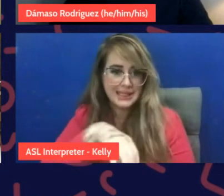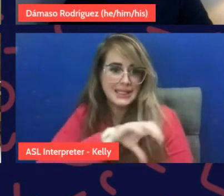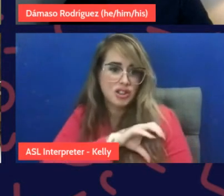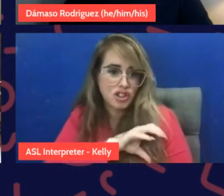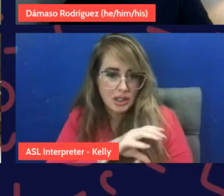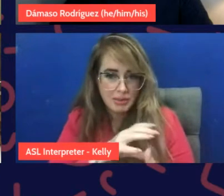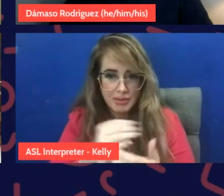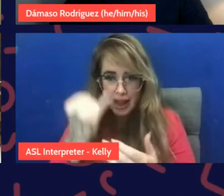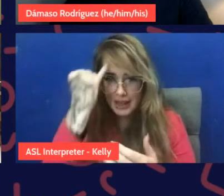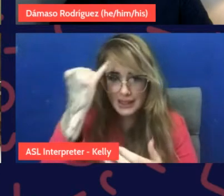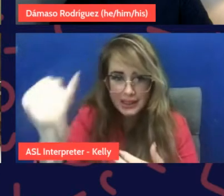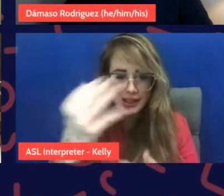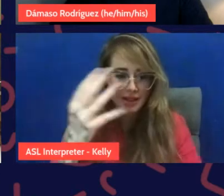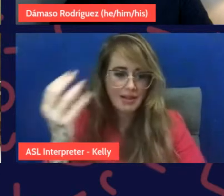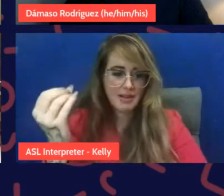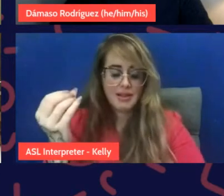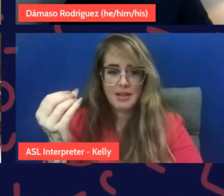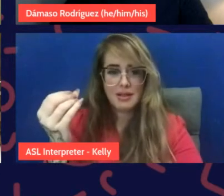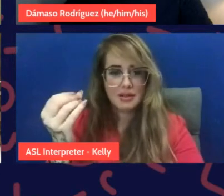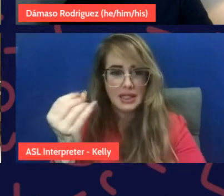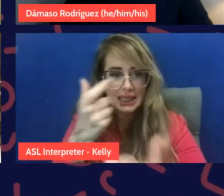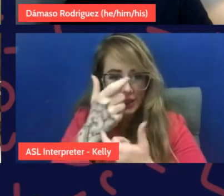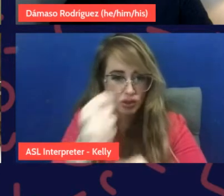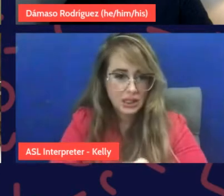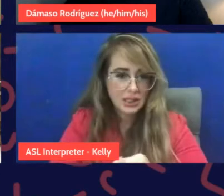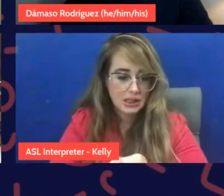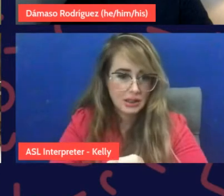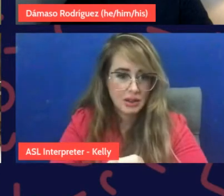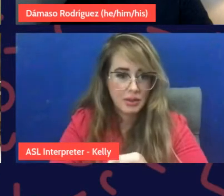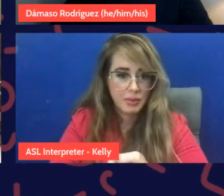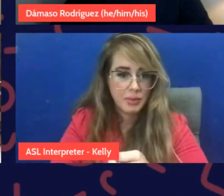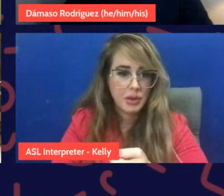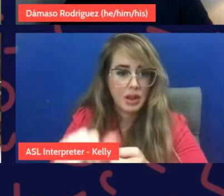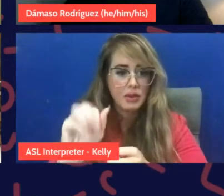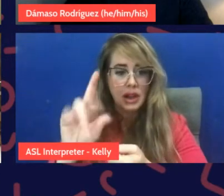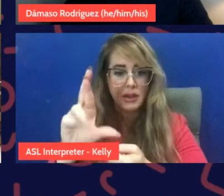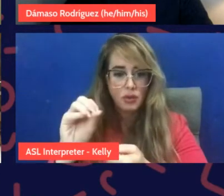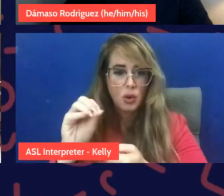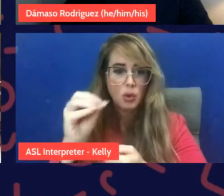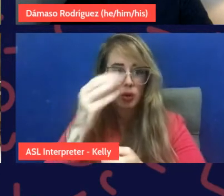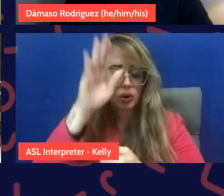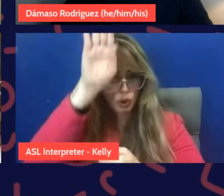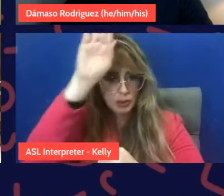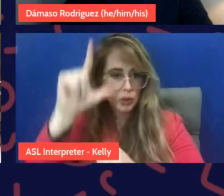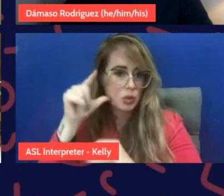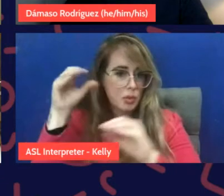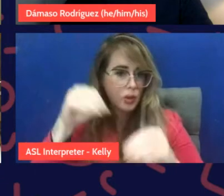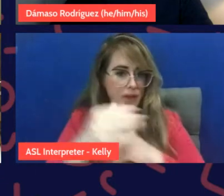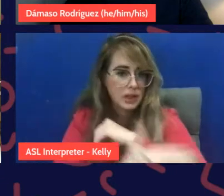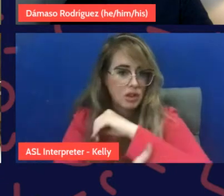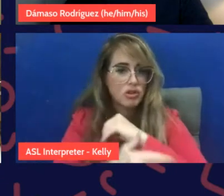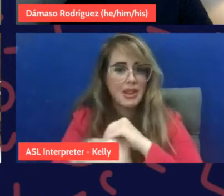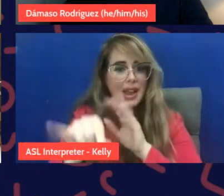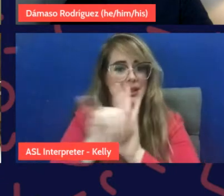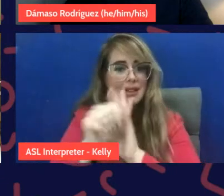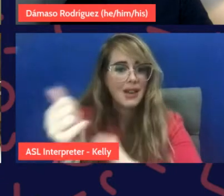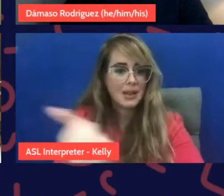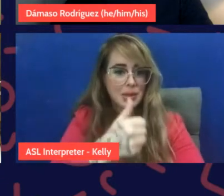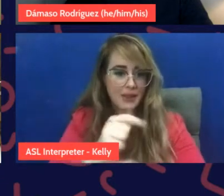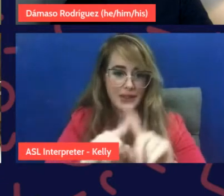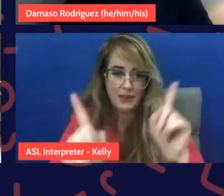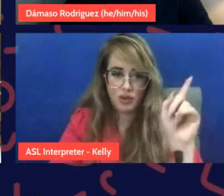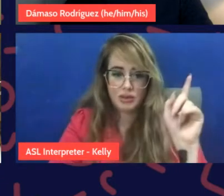citizenship and interests of Afro-Cuban coming into this country, which then they identify themselves completely